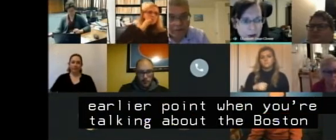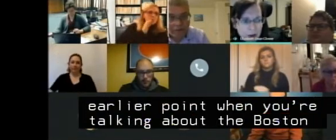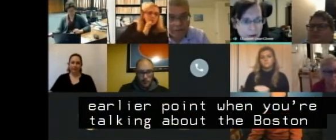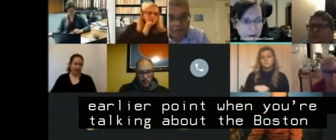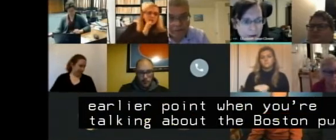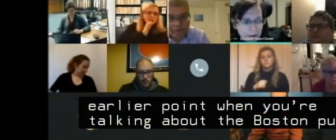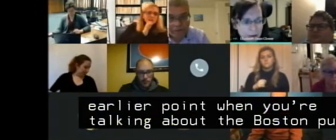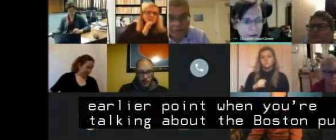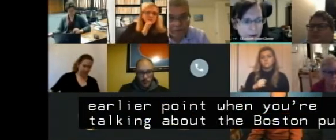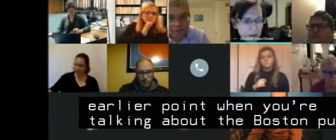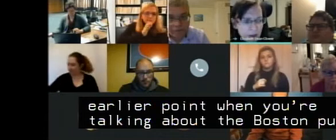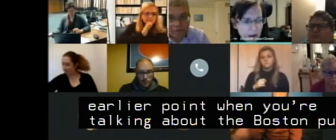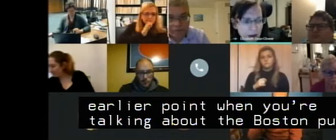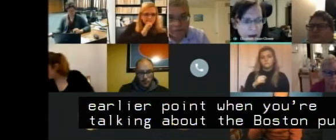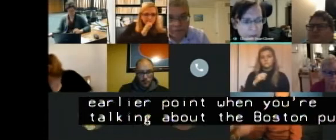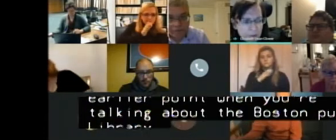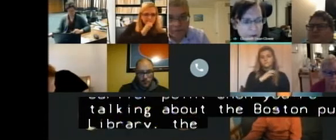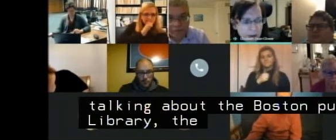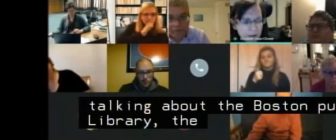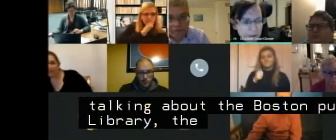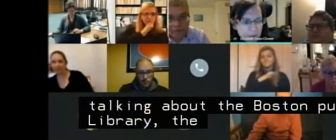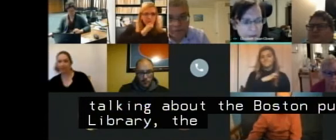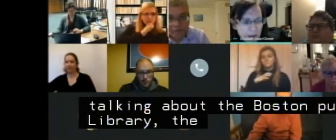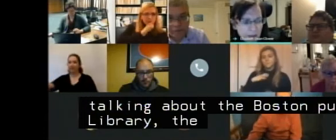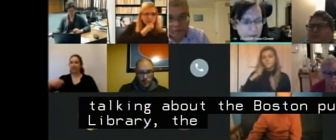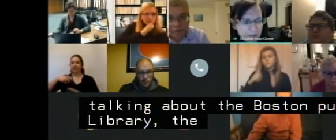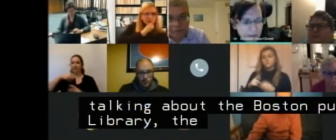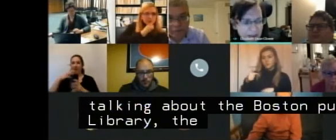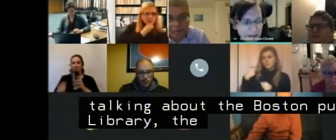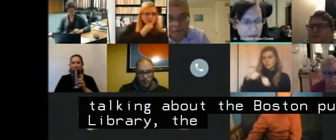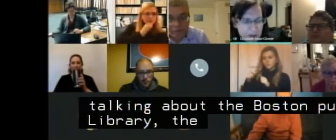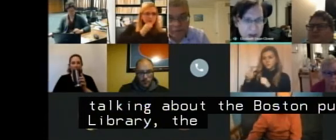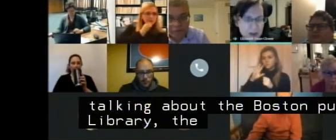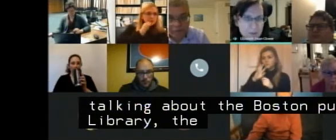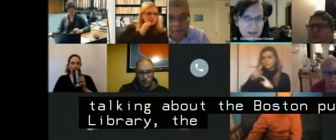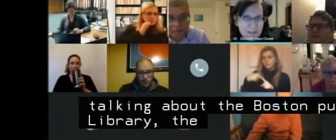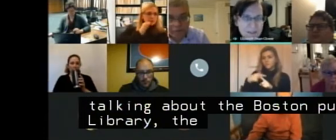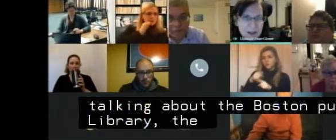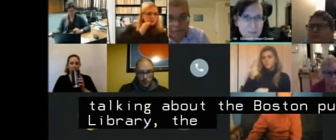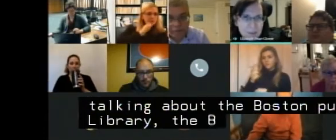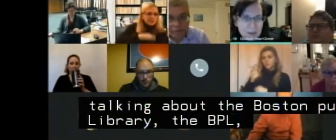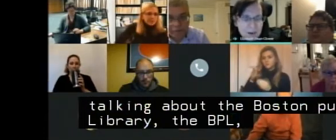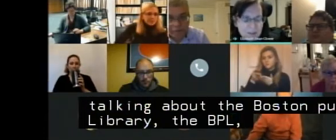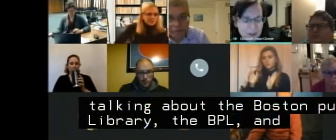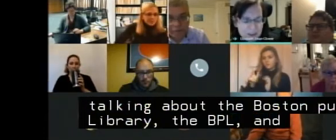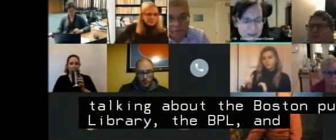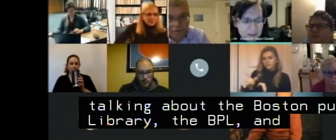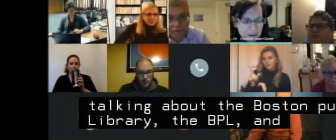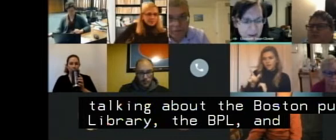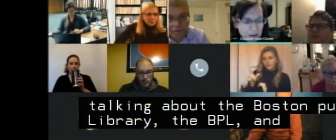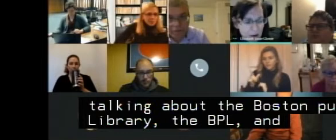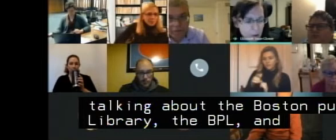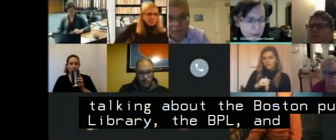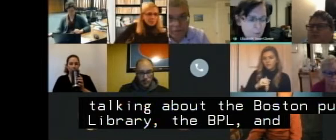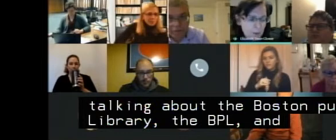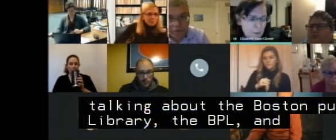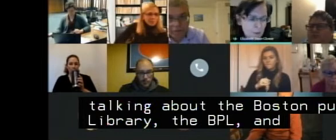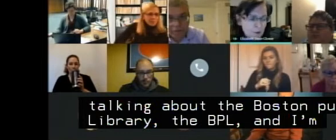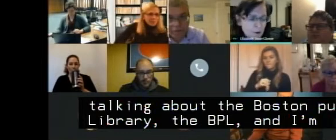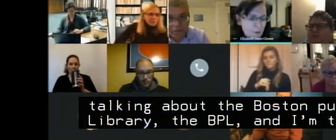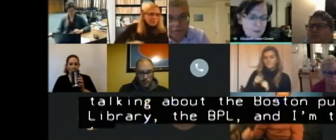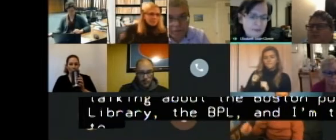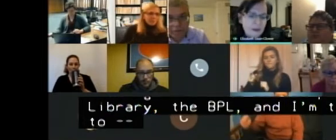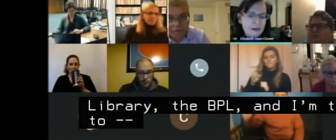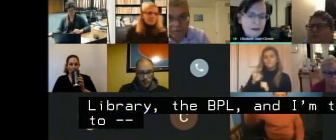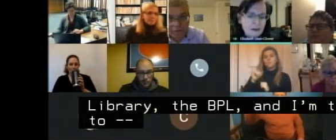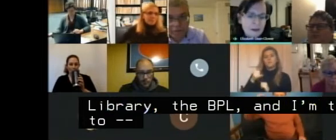update on any potential design at an earlier point in the process. And although I think you had said you